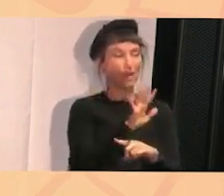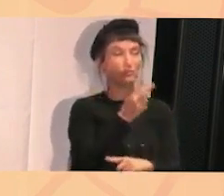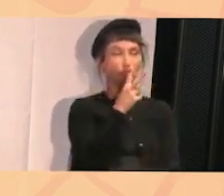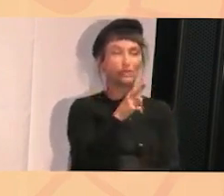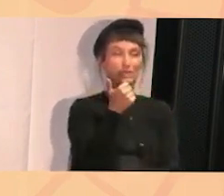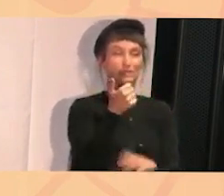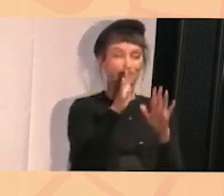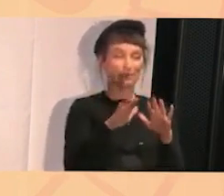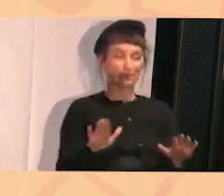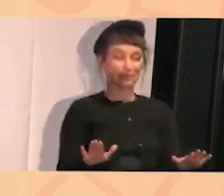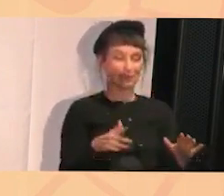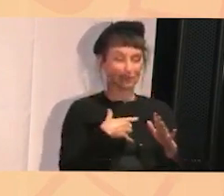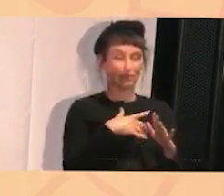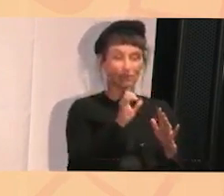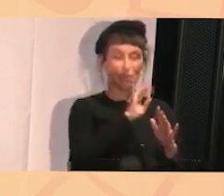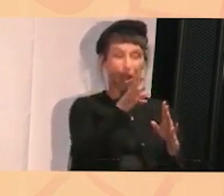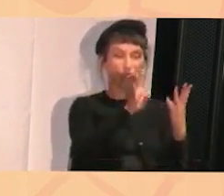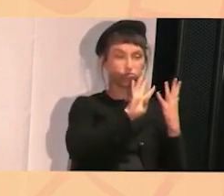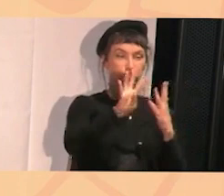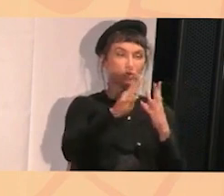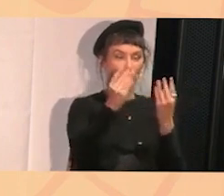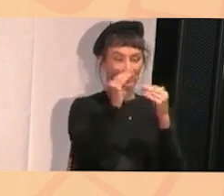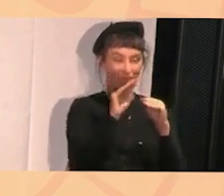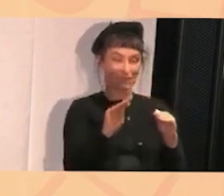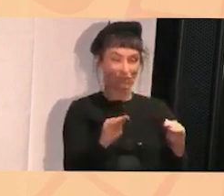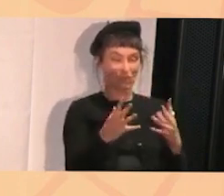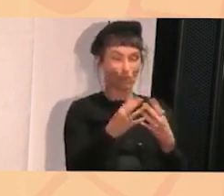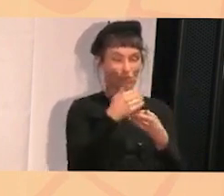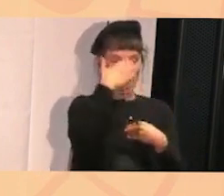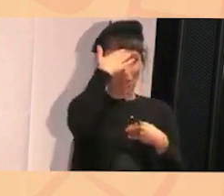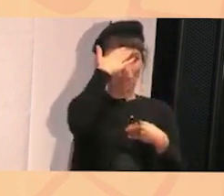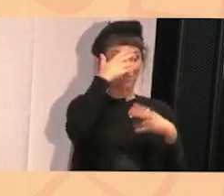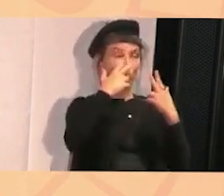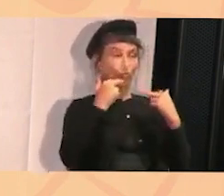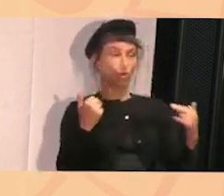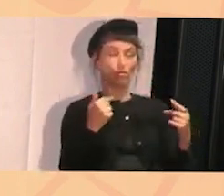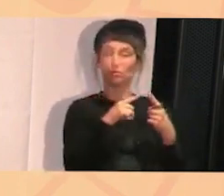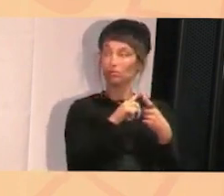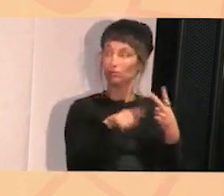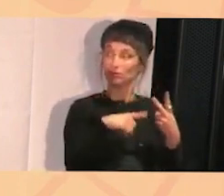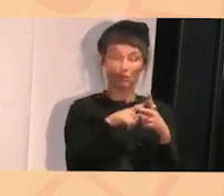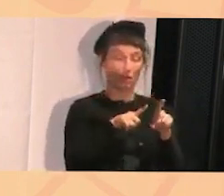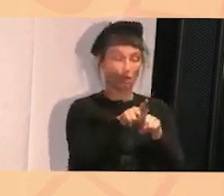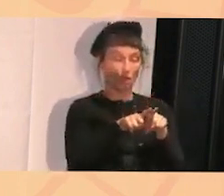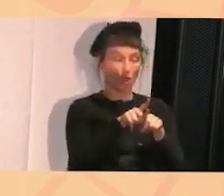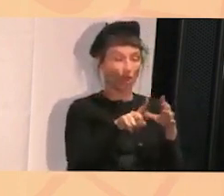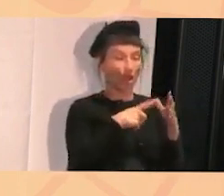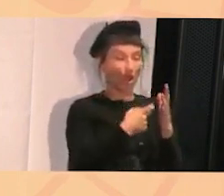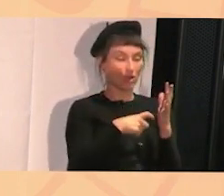kids. We teach them with the old people, singing songs, learning how to make